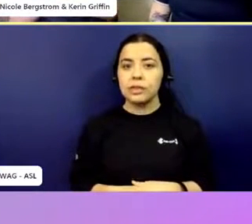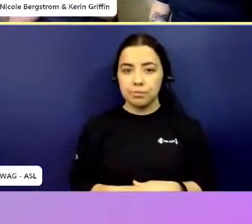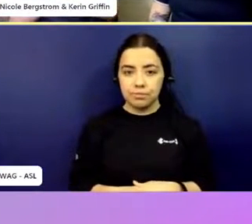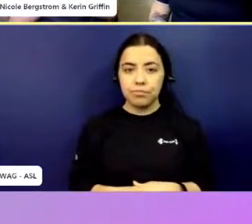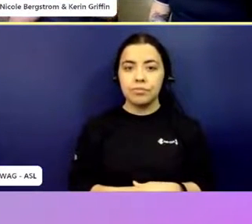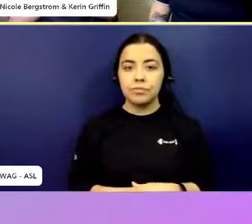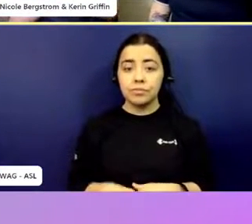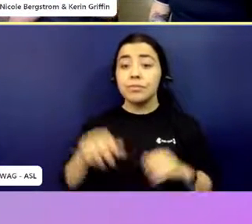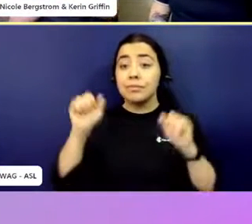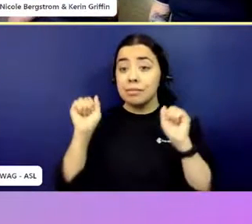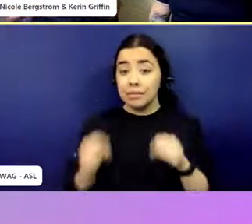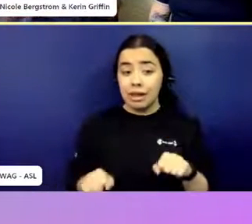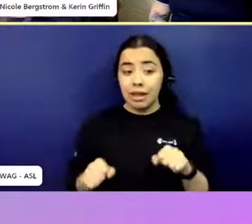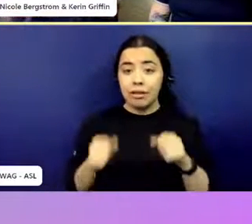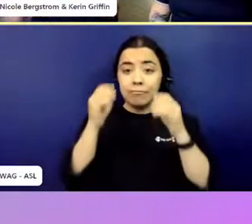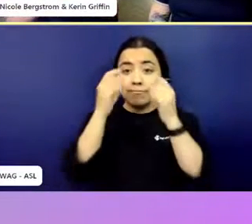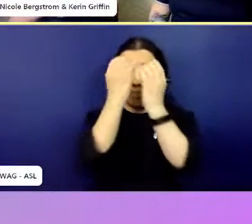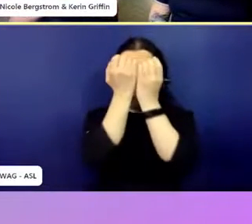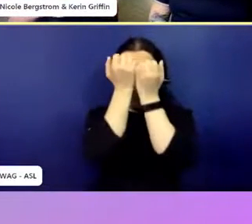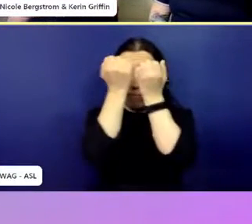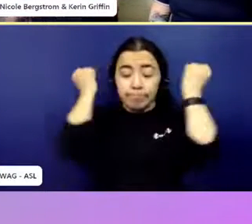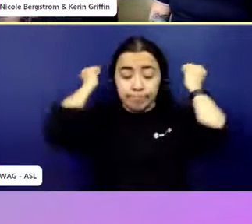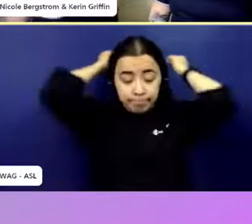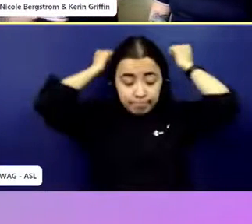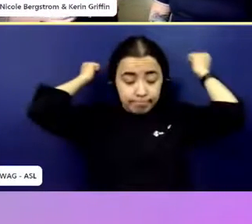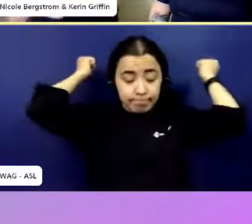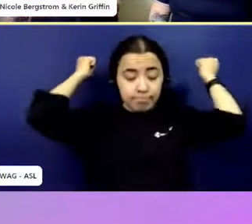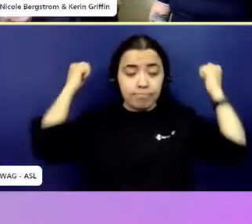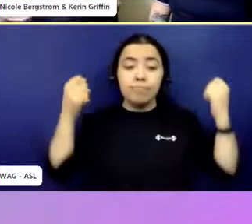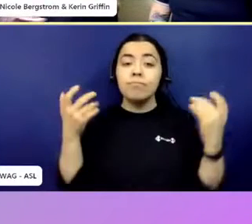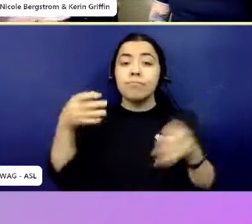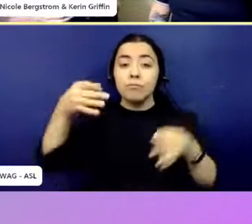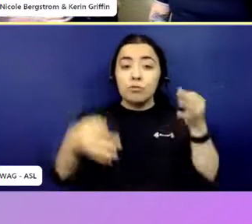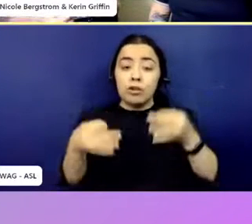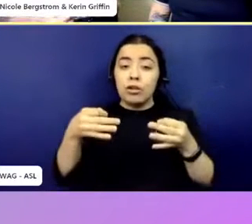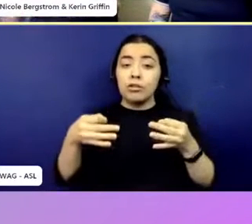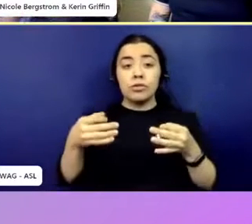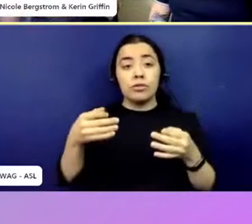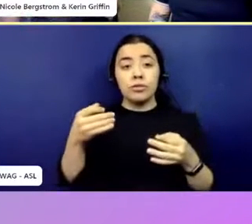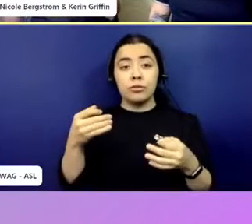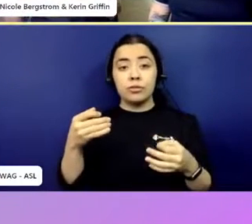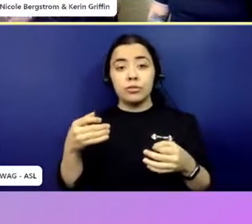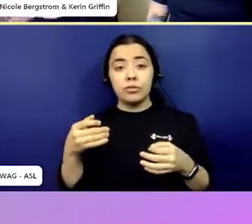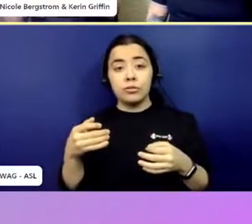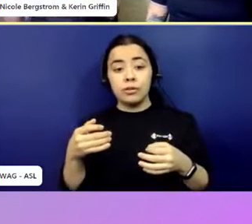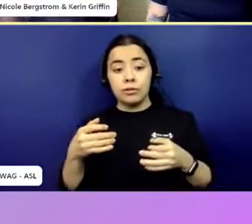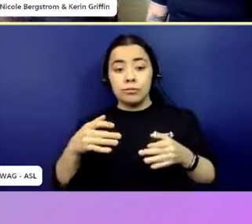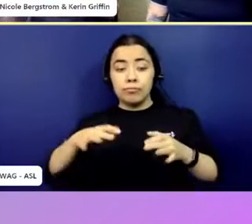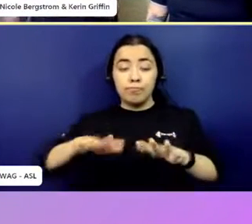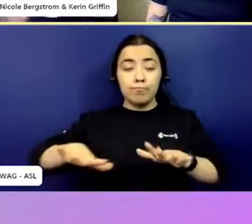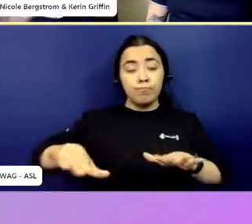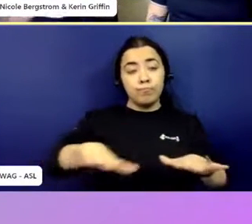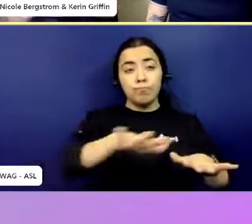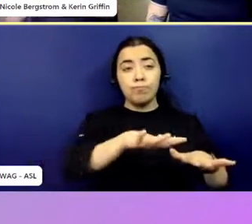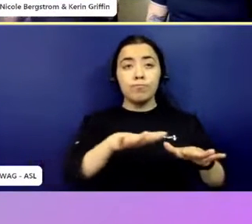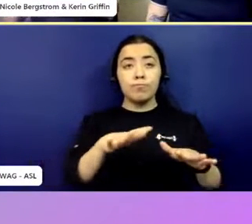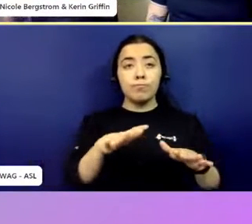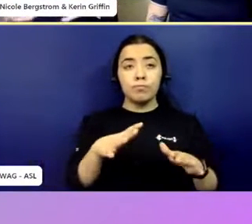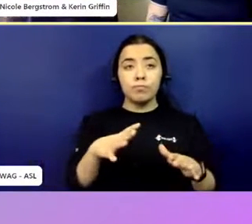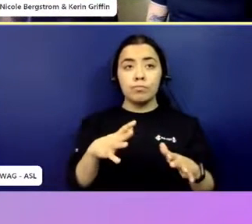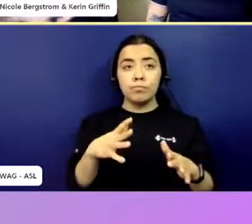you can blindfold somebody and say, are they able to, as a judge, is this judge simulating, obviously